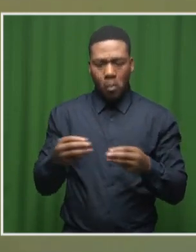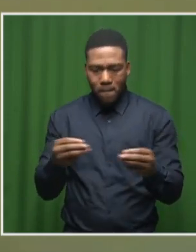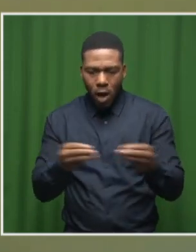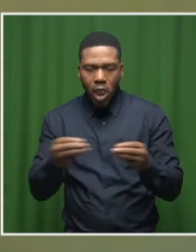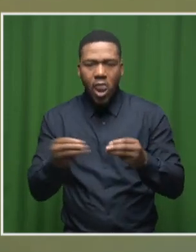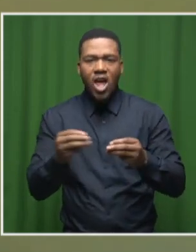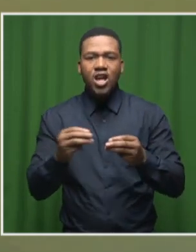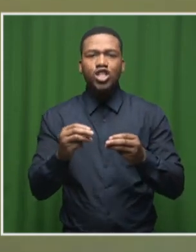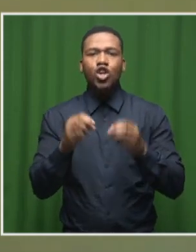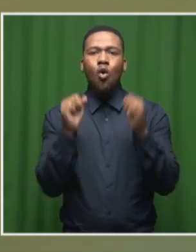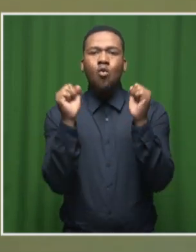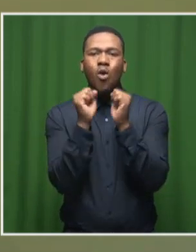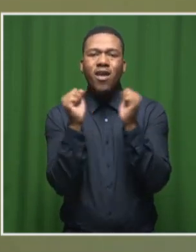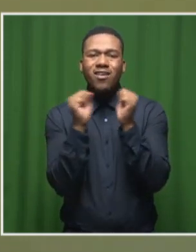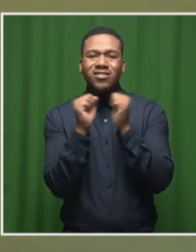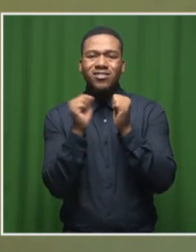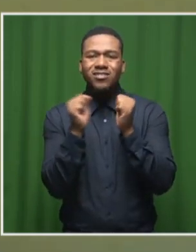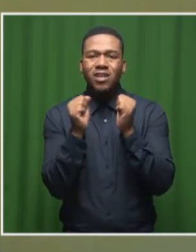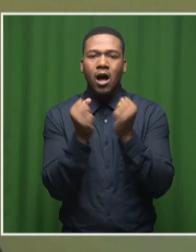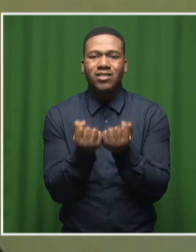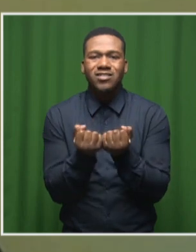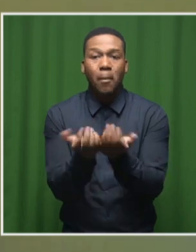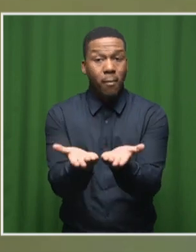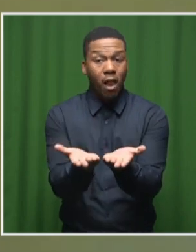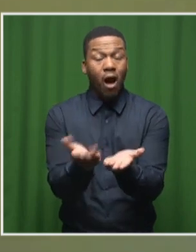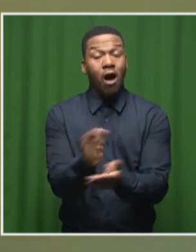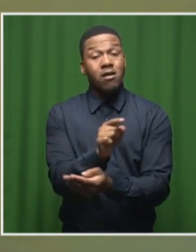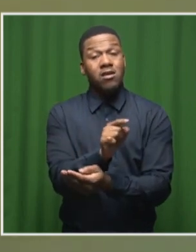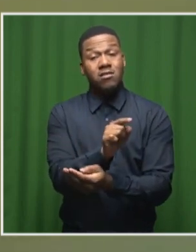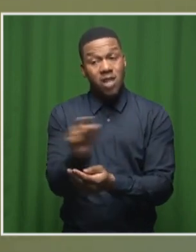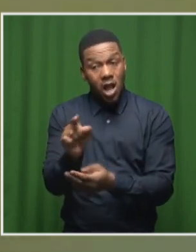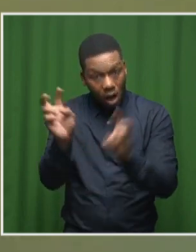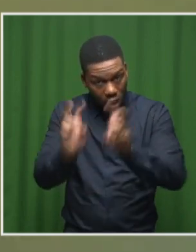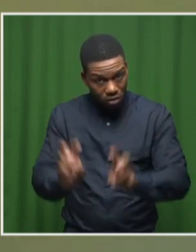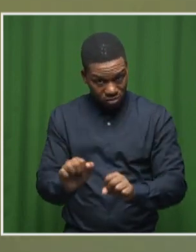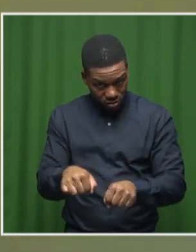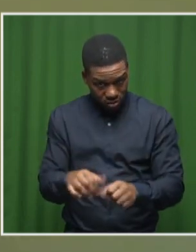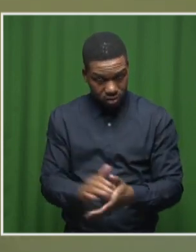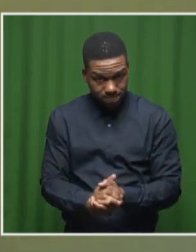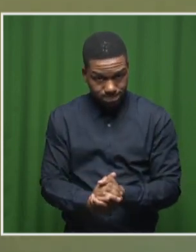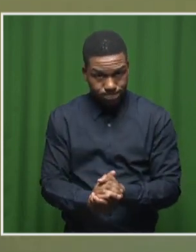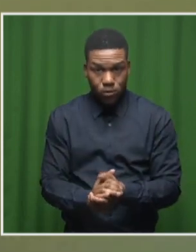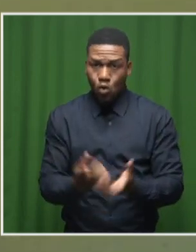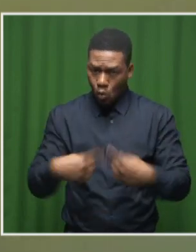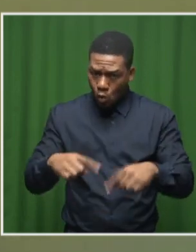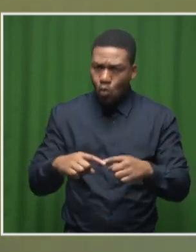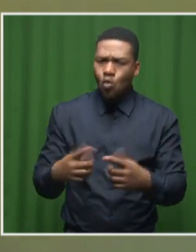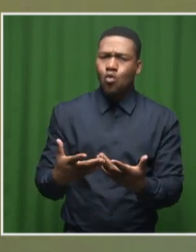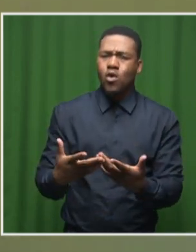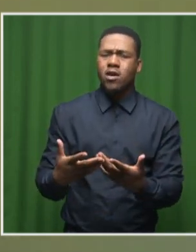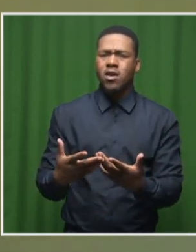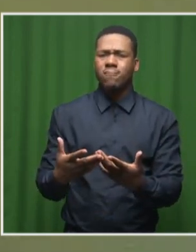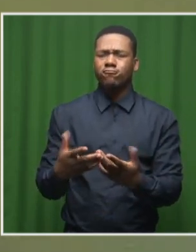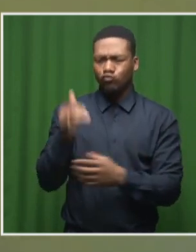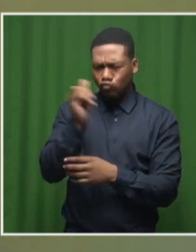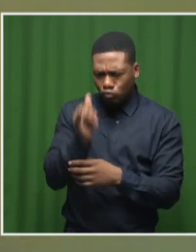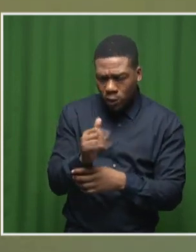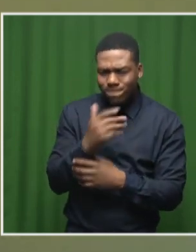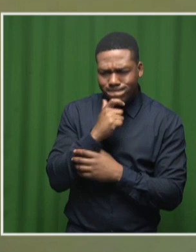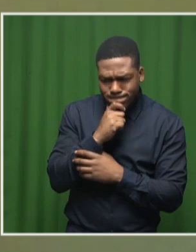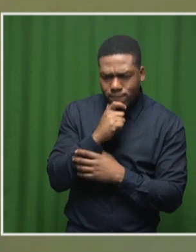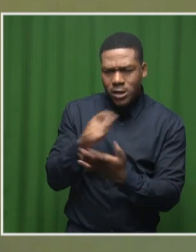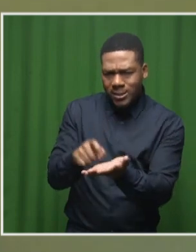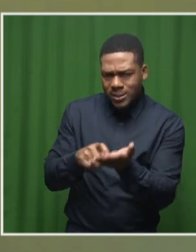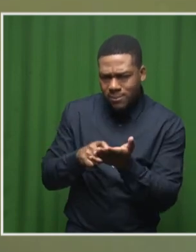winter supply, we did also launch that we will be having demand side management as well,